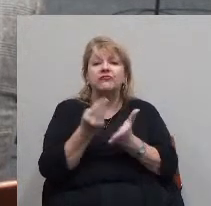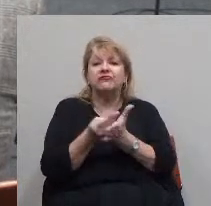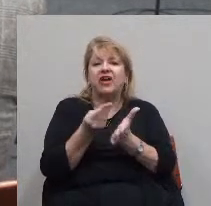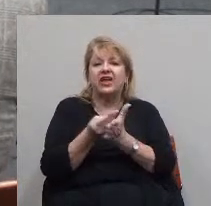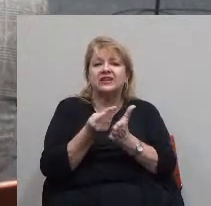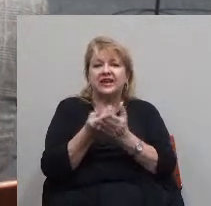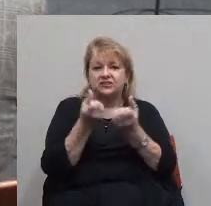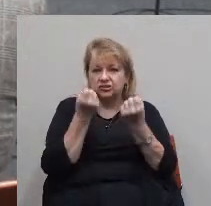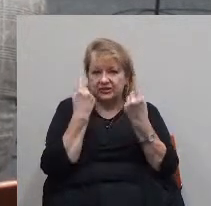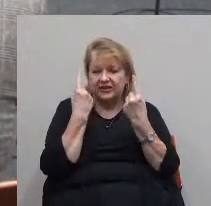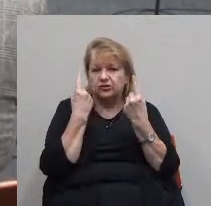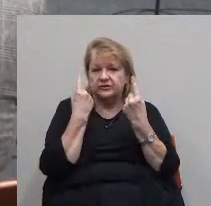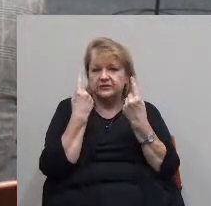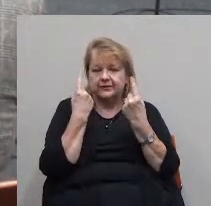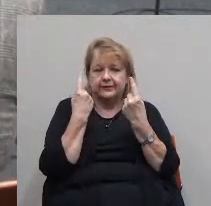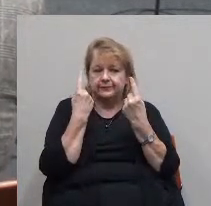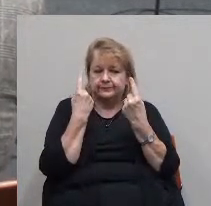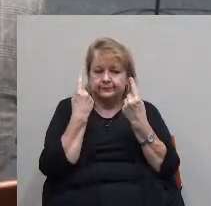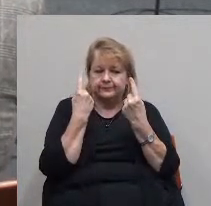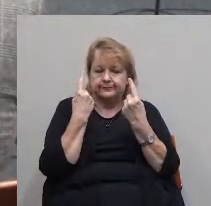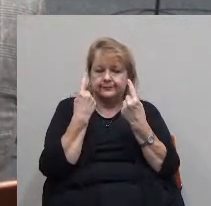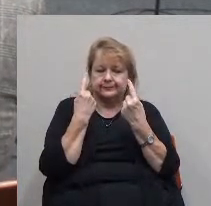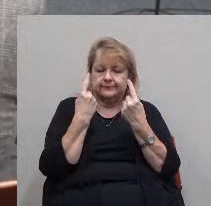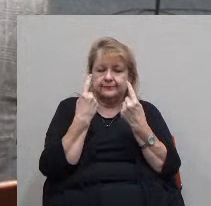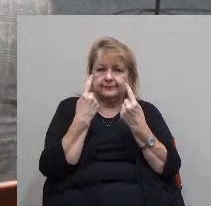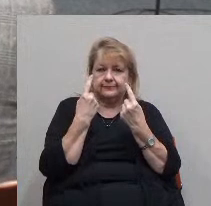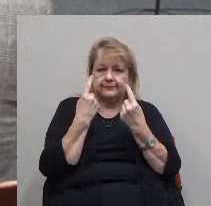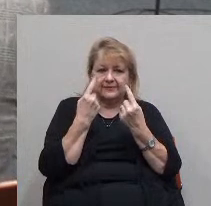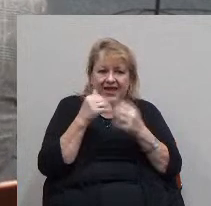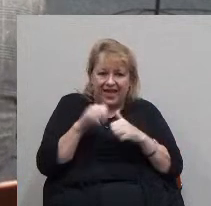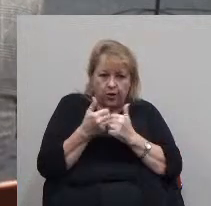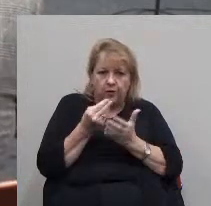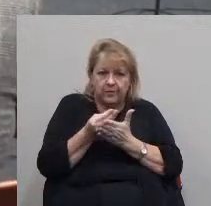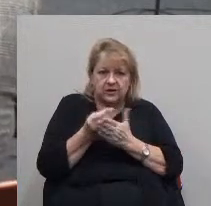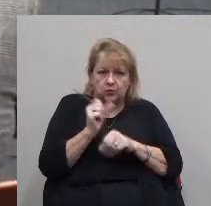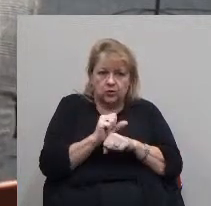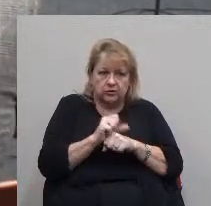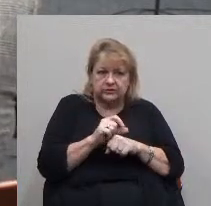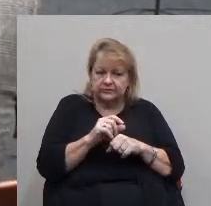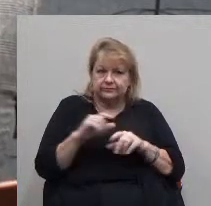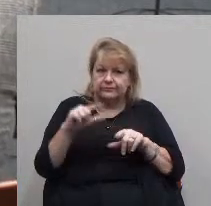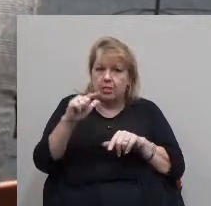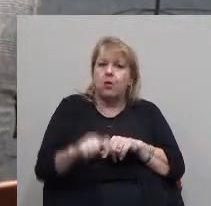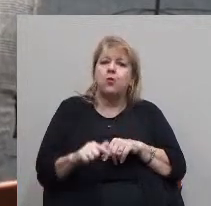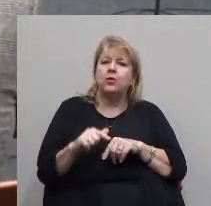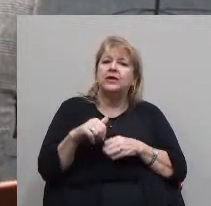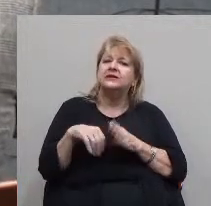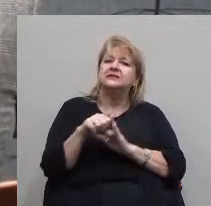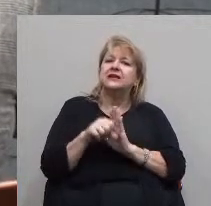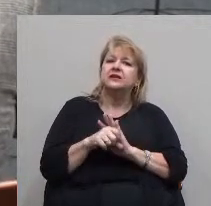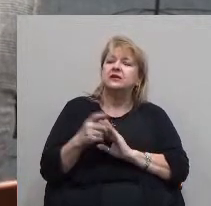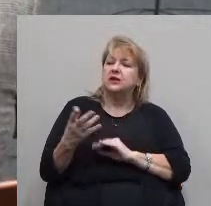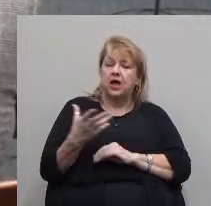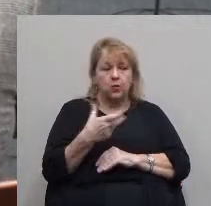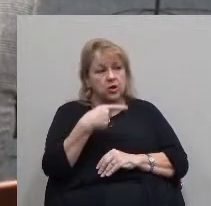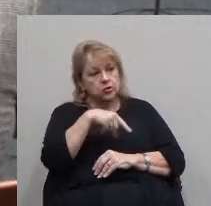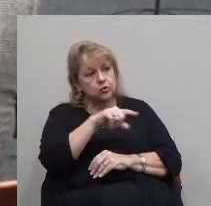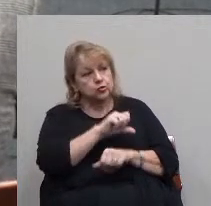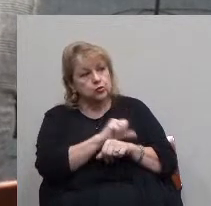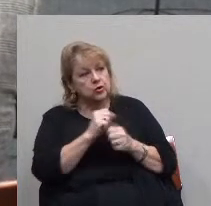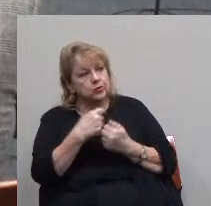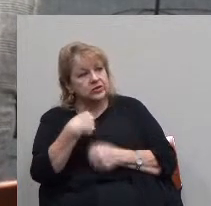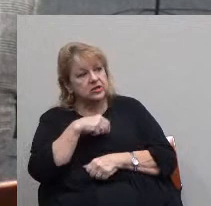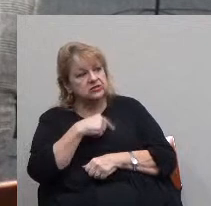all the information from the different news outlets that identified that. So he wanted us to work on a bill with him on this, so